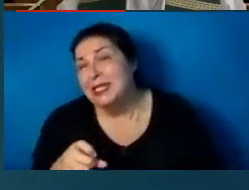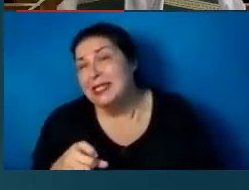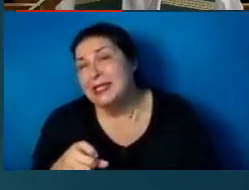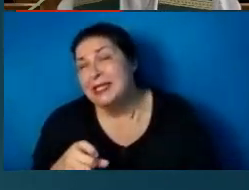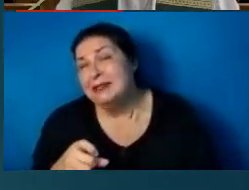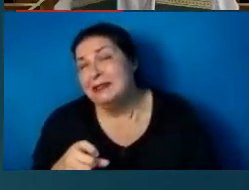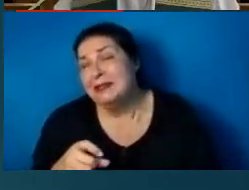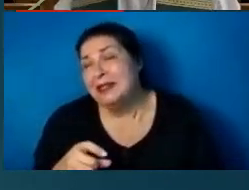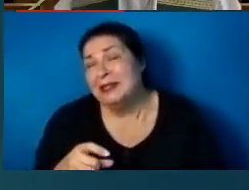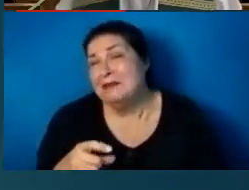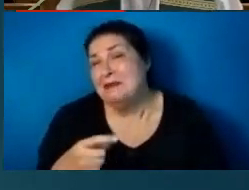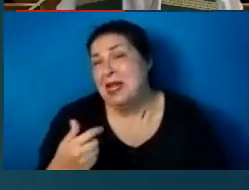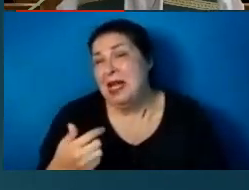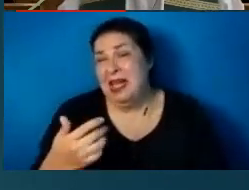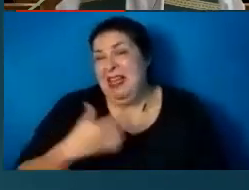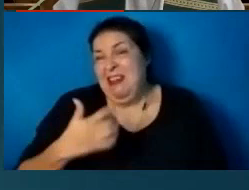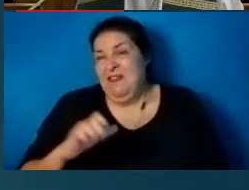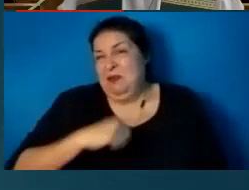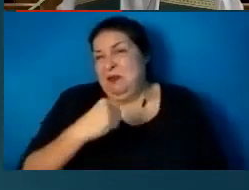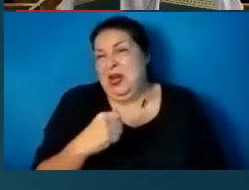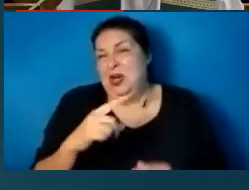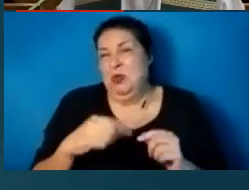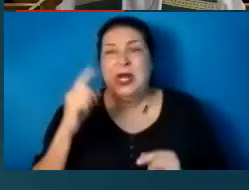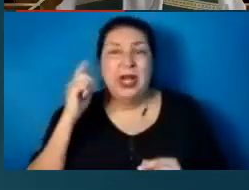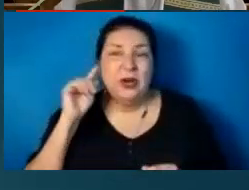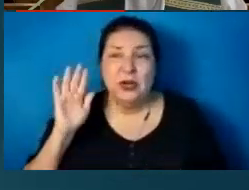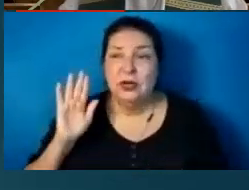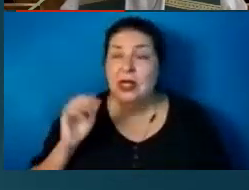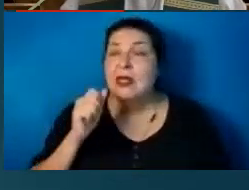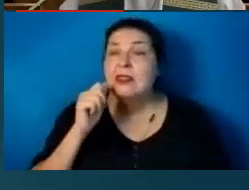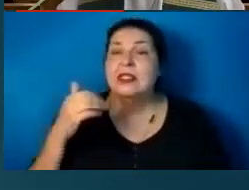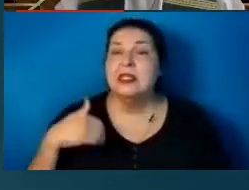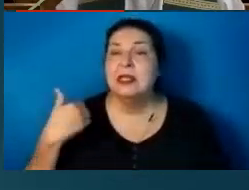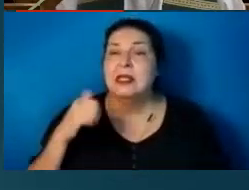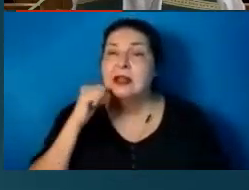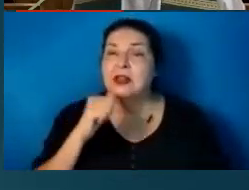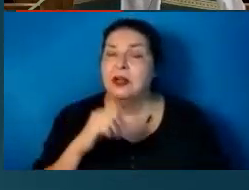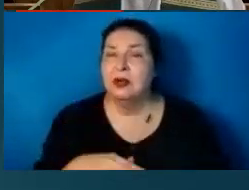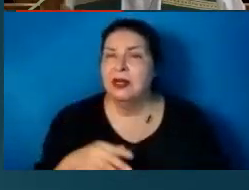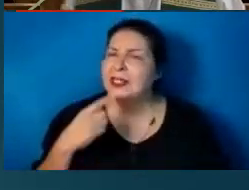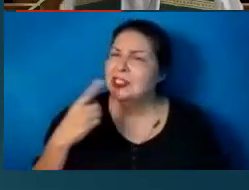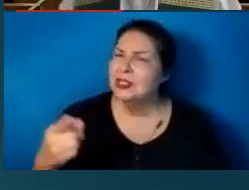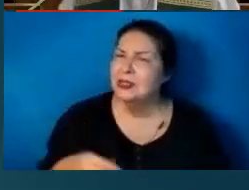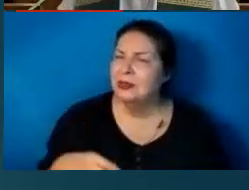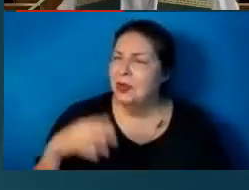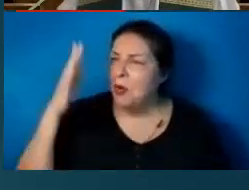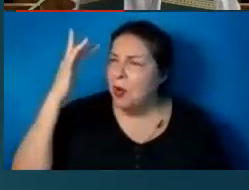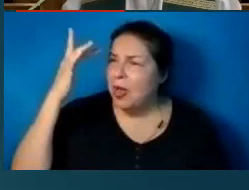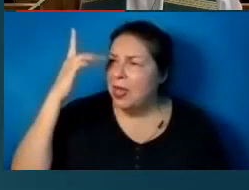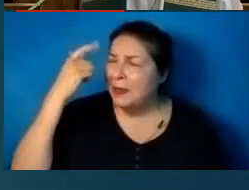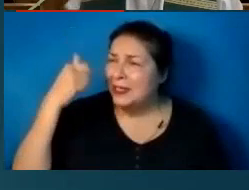when I heard her answer, because she said, and she said to him, because this is my